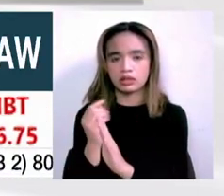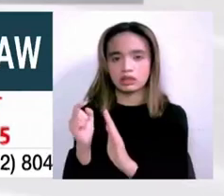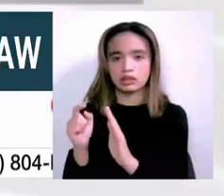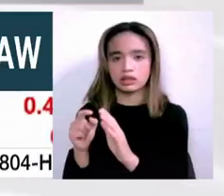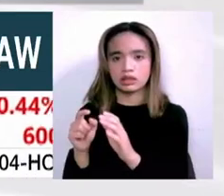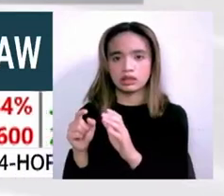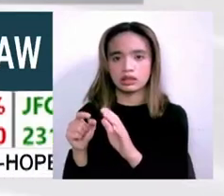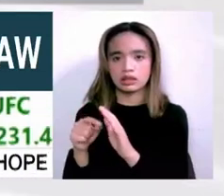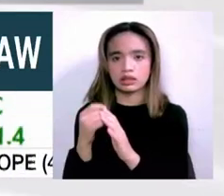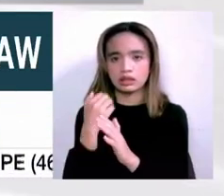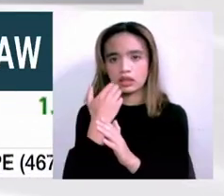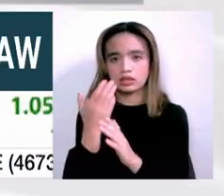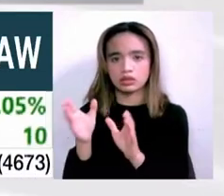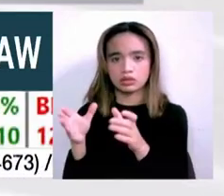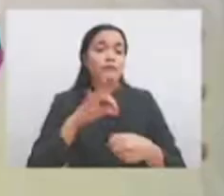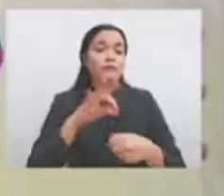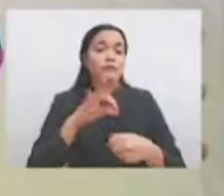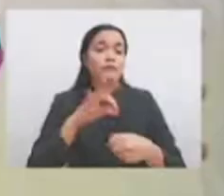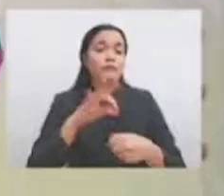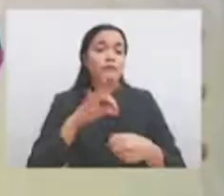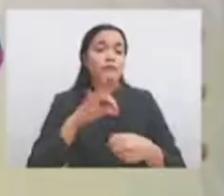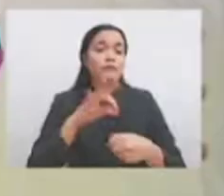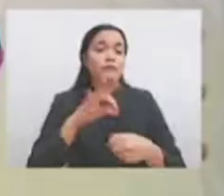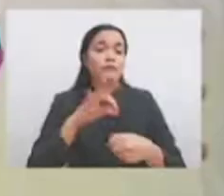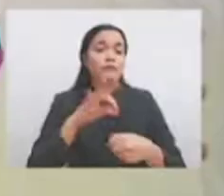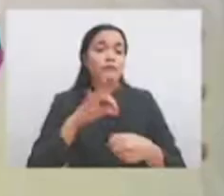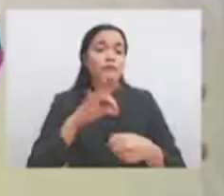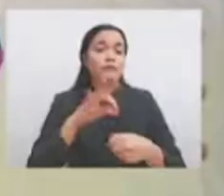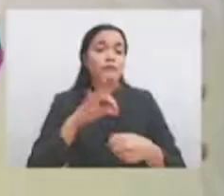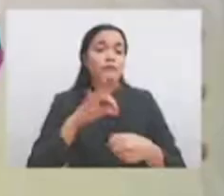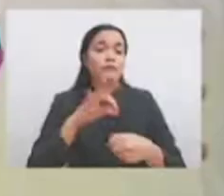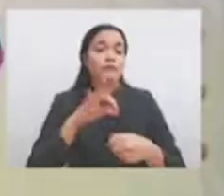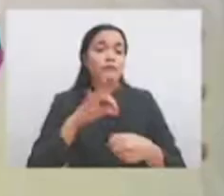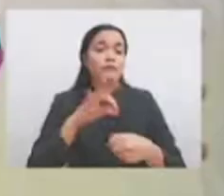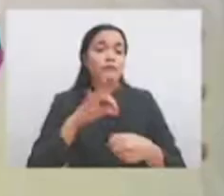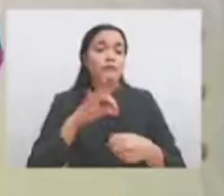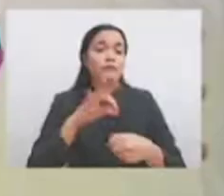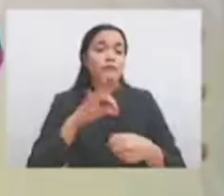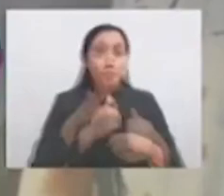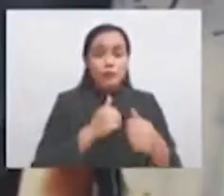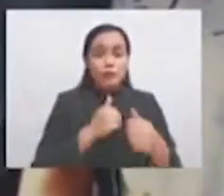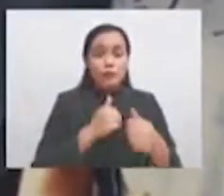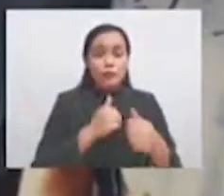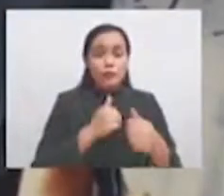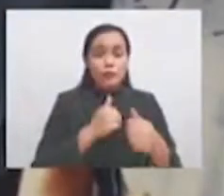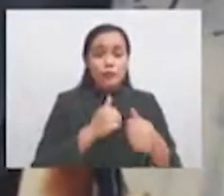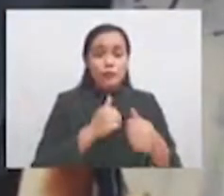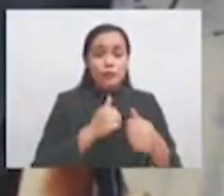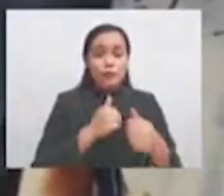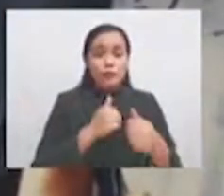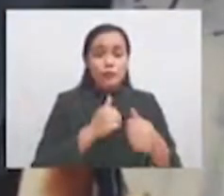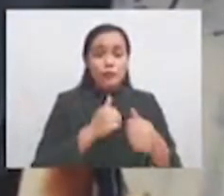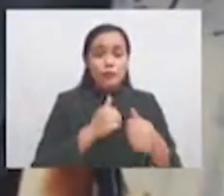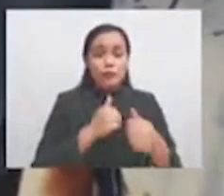Duterte. Binabato sa kanya. But before that, well, especially in 1999